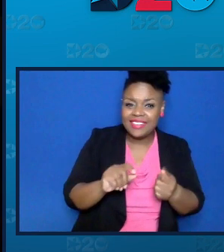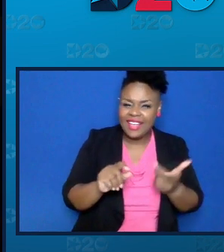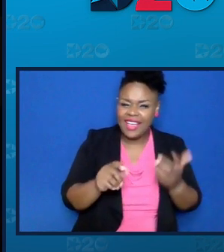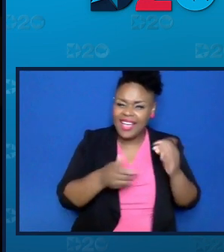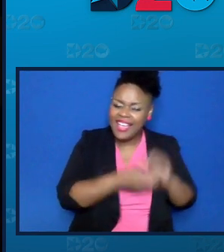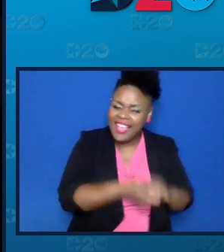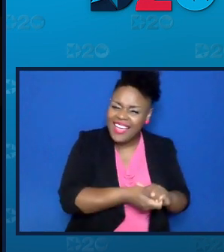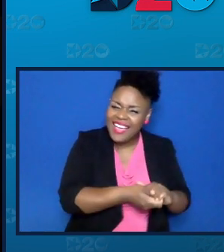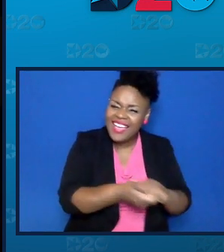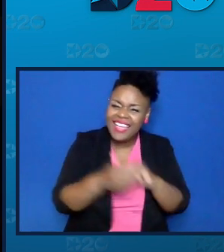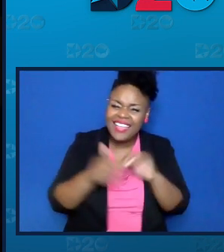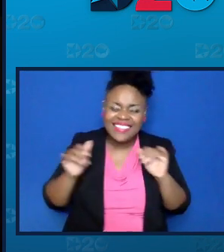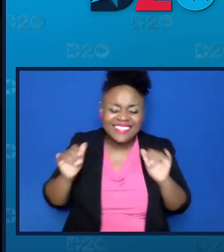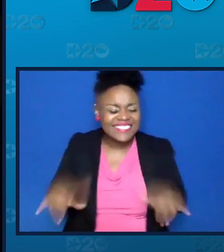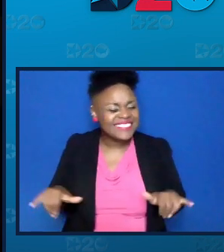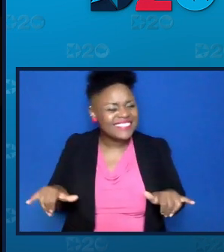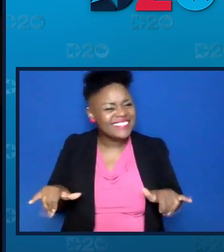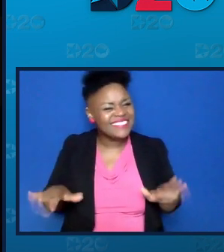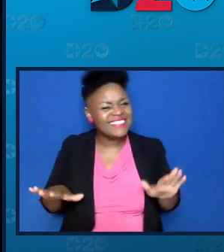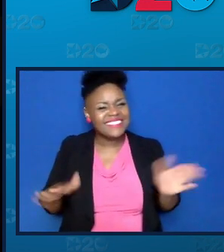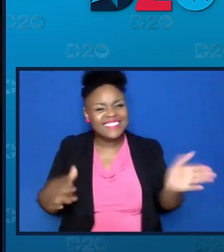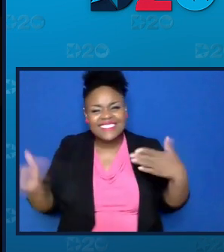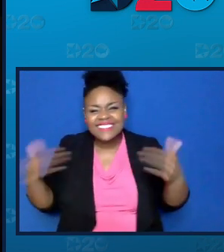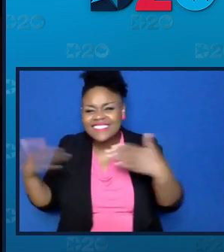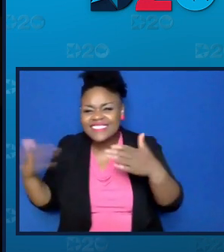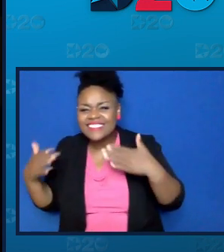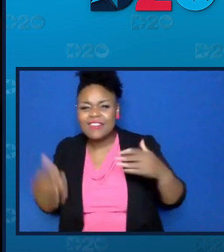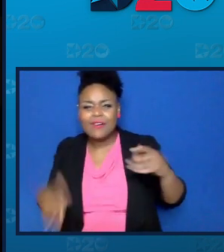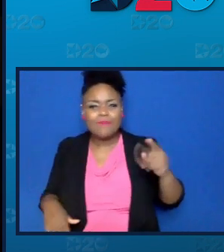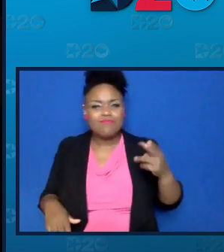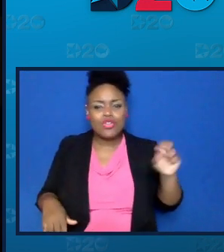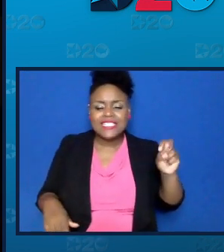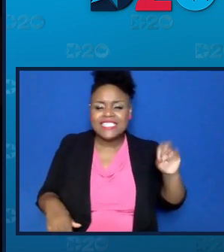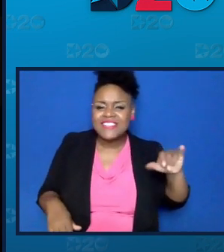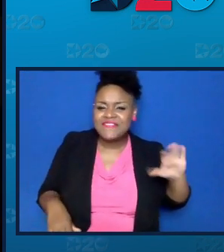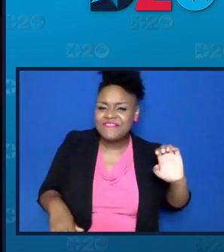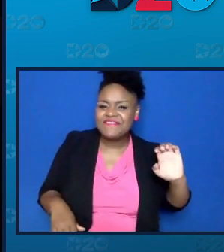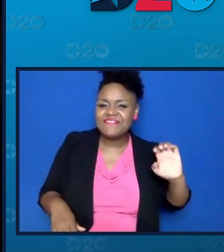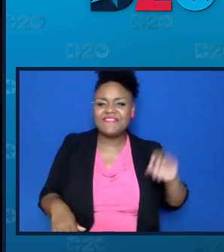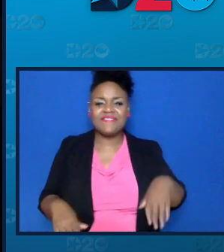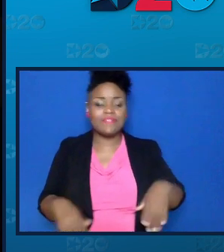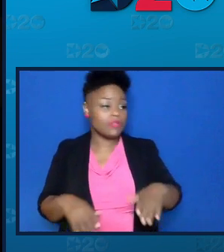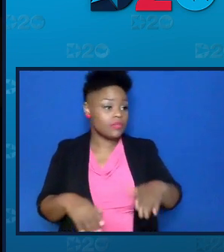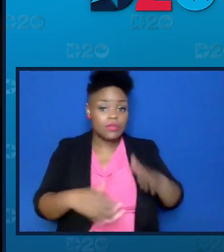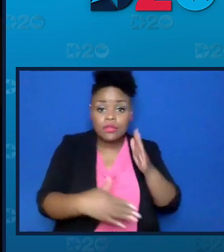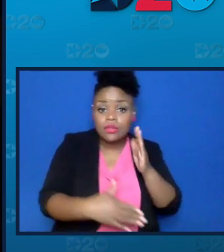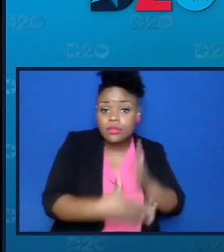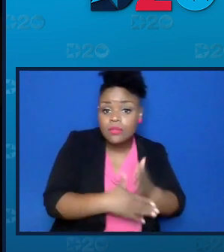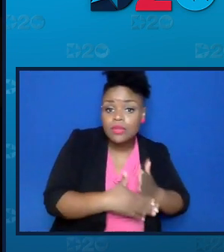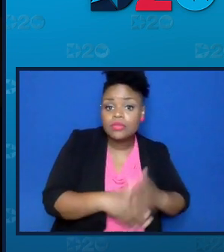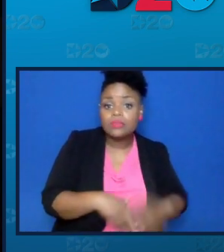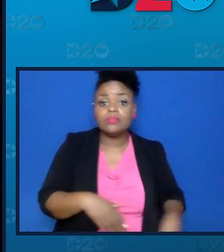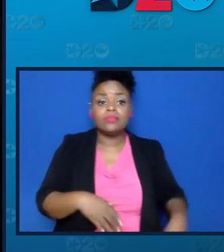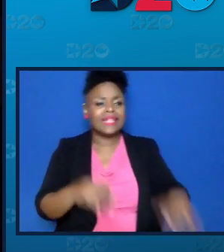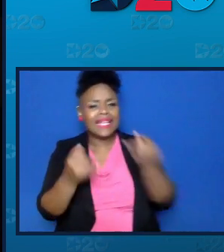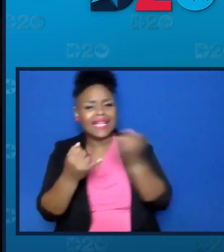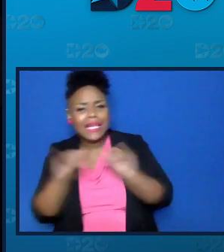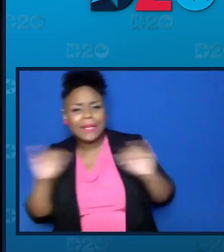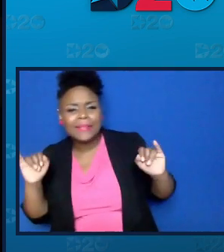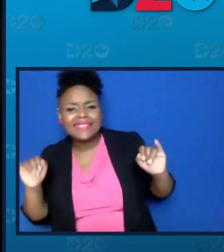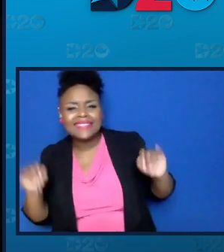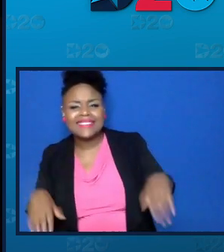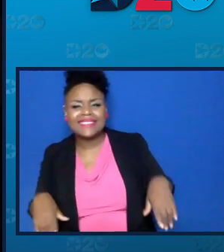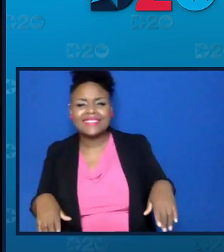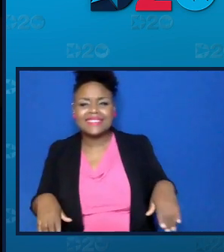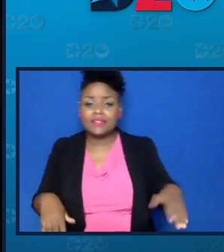gathering progressives and moderates, independents, and even what I like to call future former Republicans, standing for